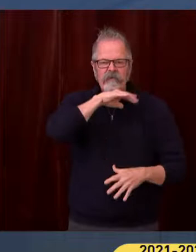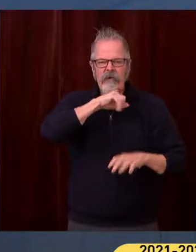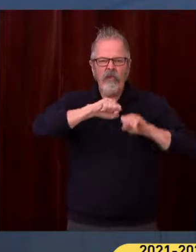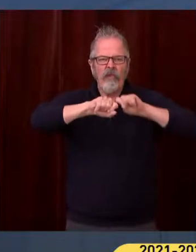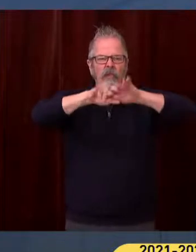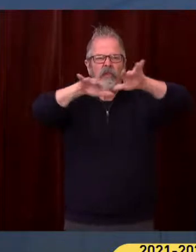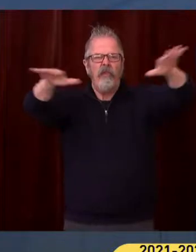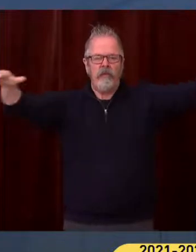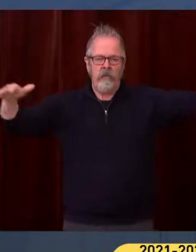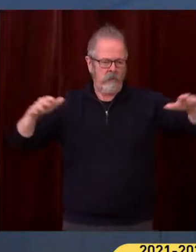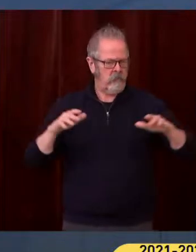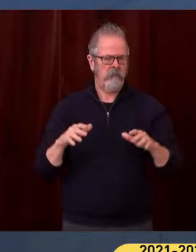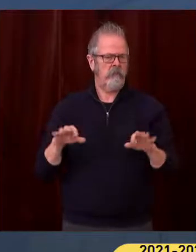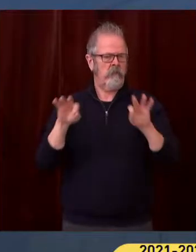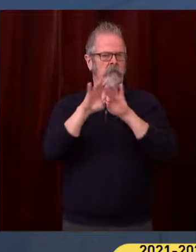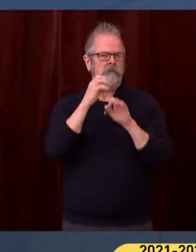package,